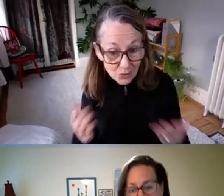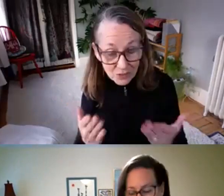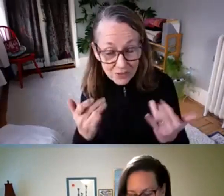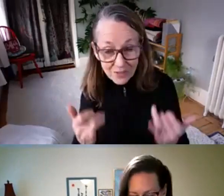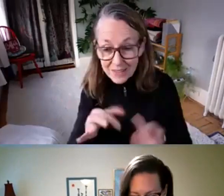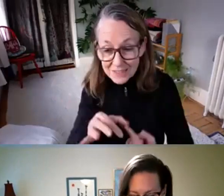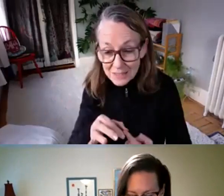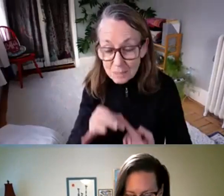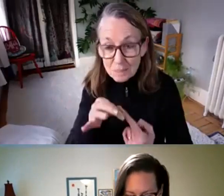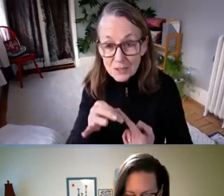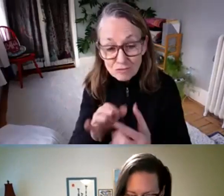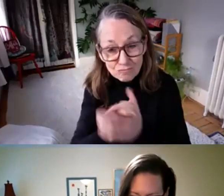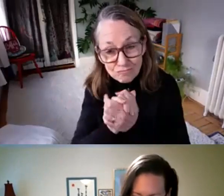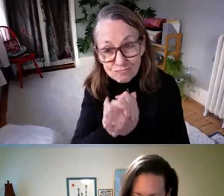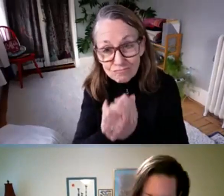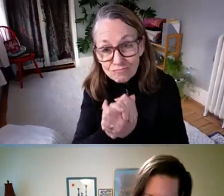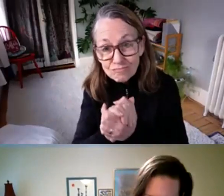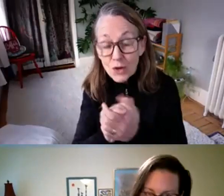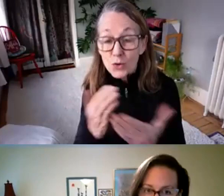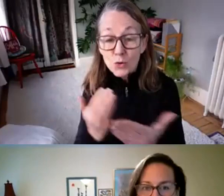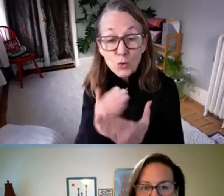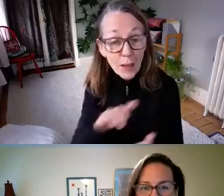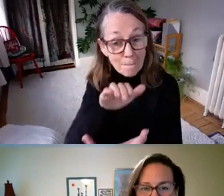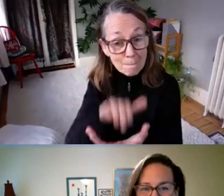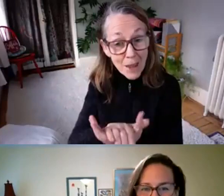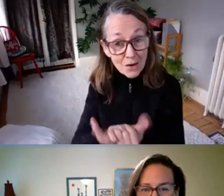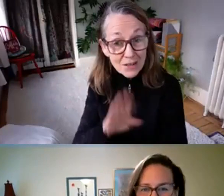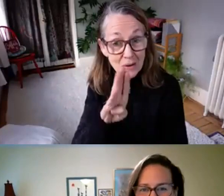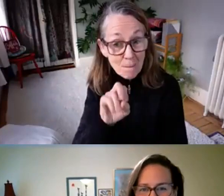special congratulations to the newly married Brett.